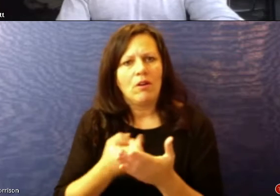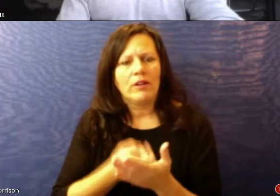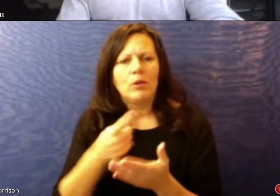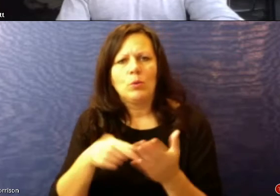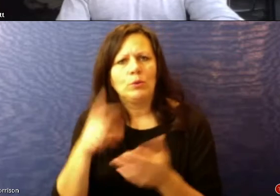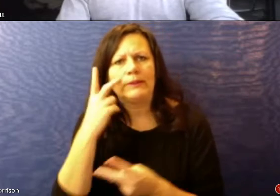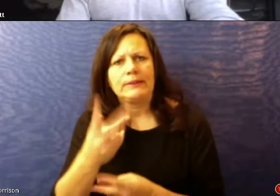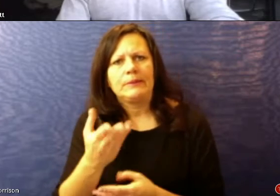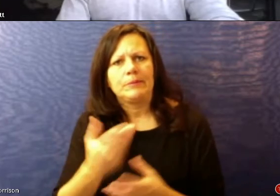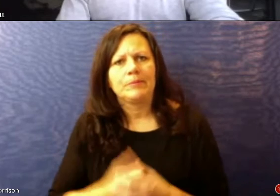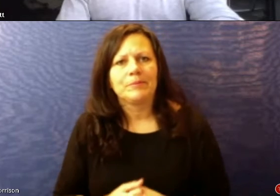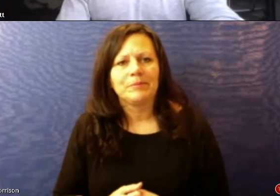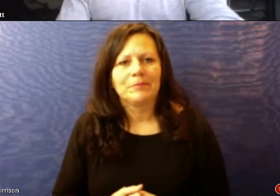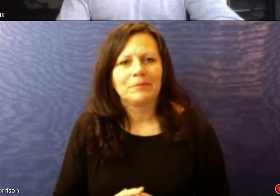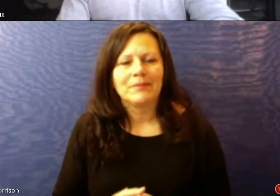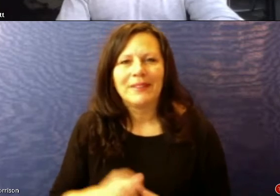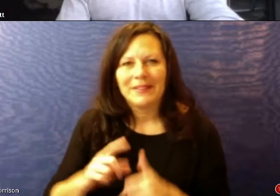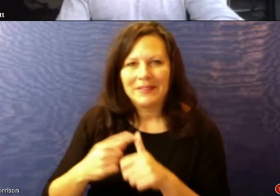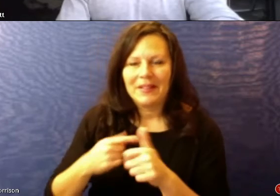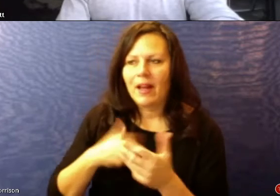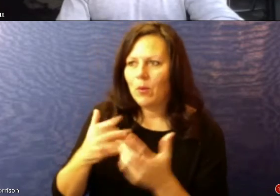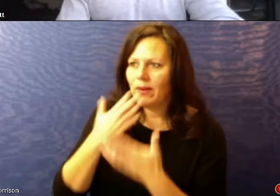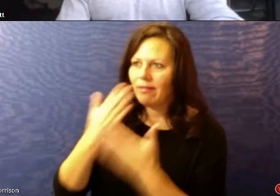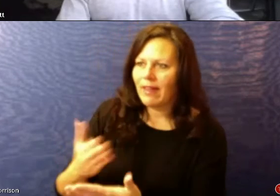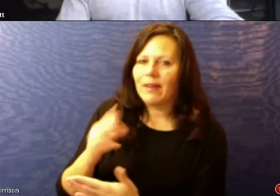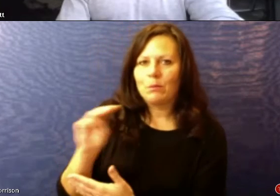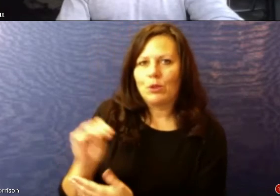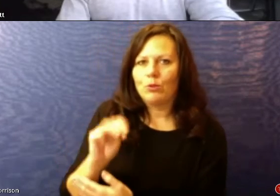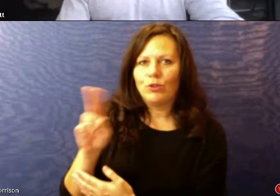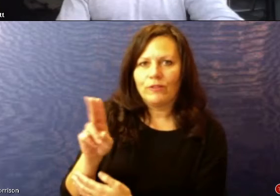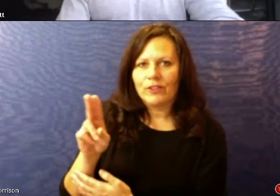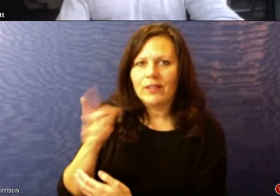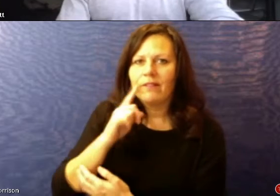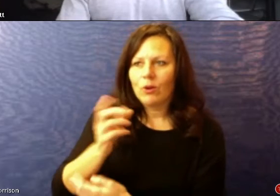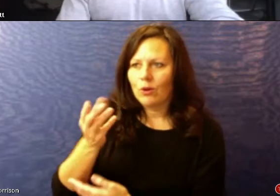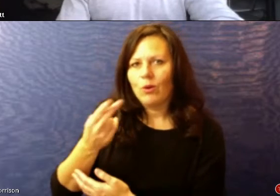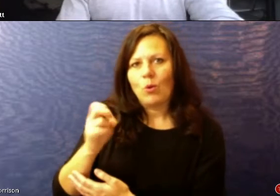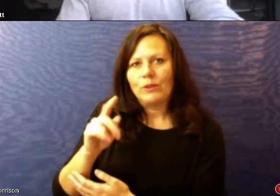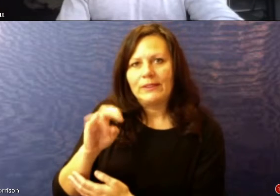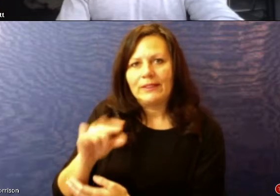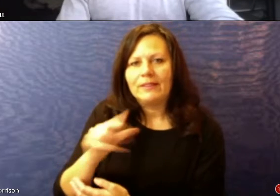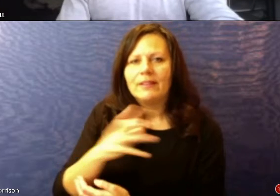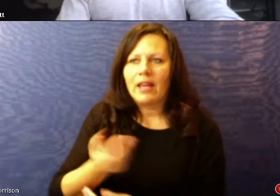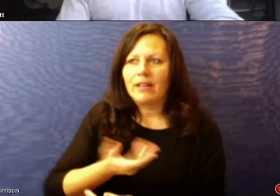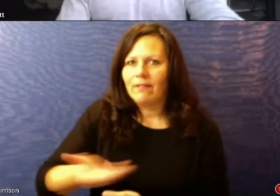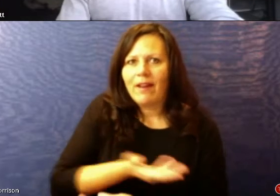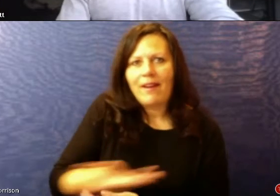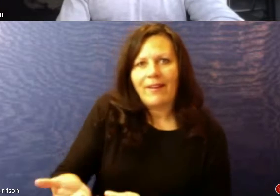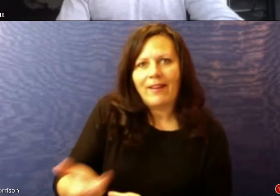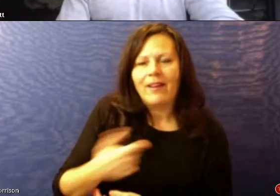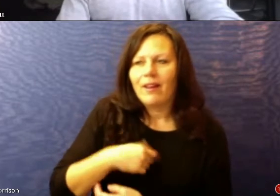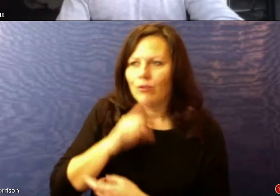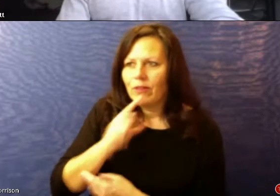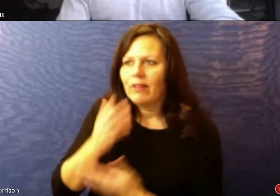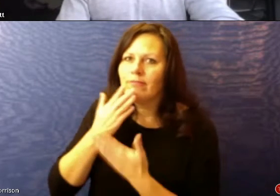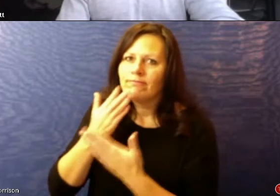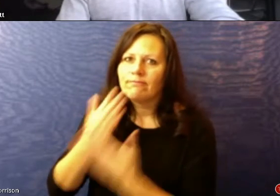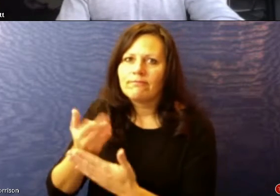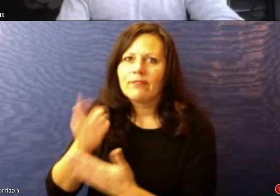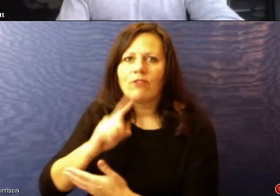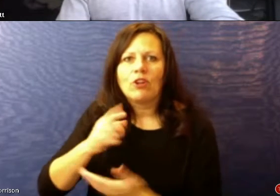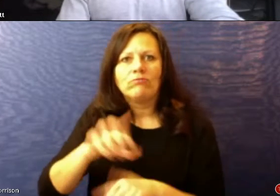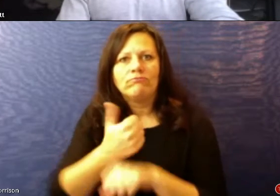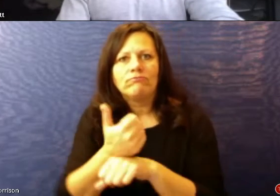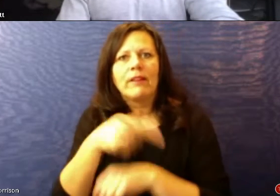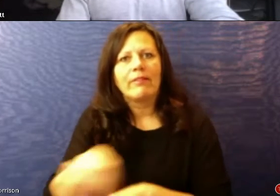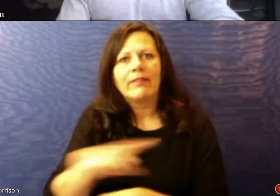Well, first I want to thank McCune University for putting this on and for having us. Really appreciate it and grateful to have this platform to share this with